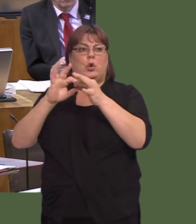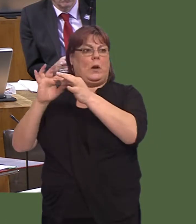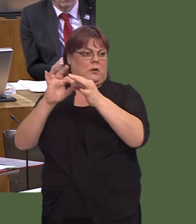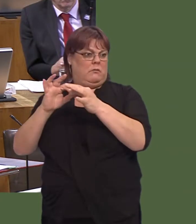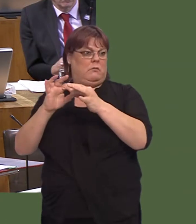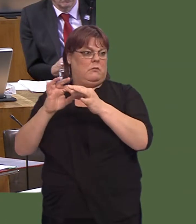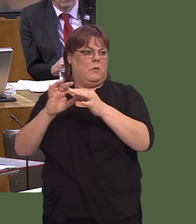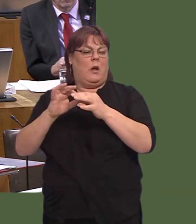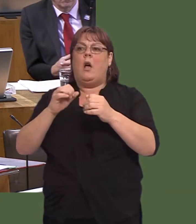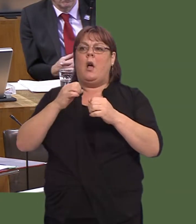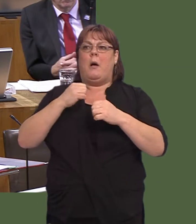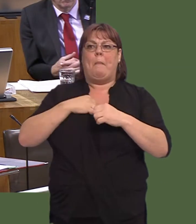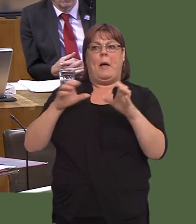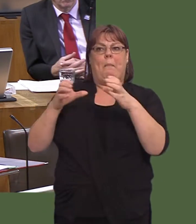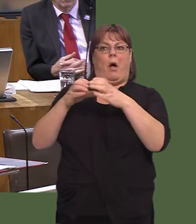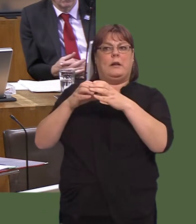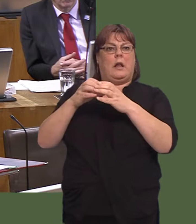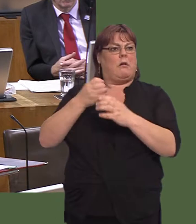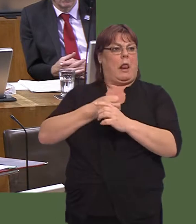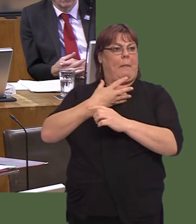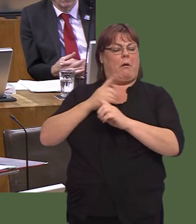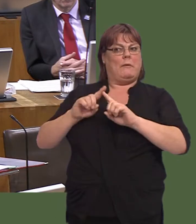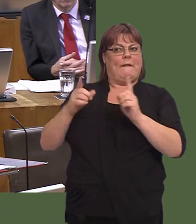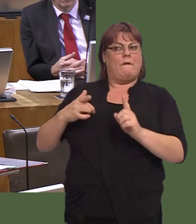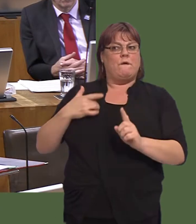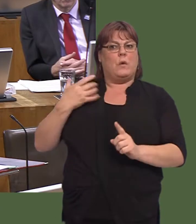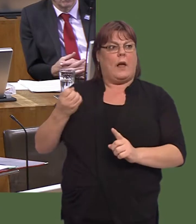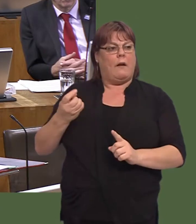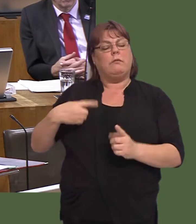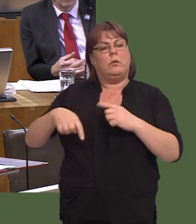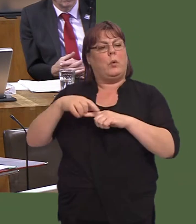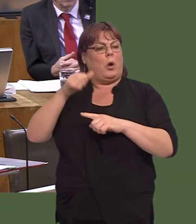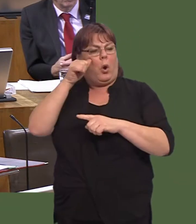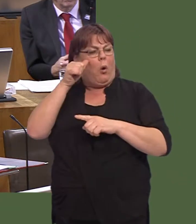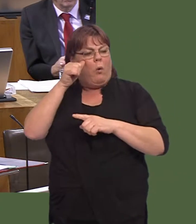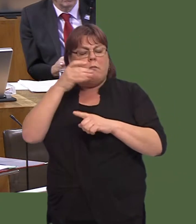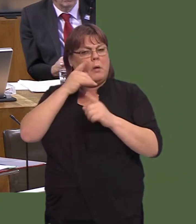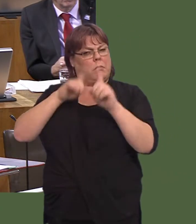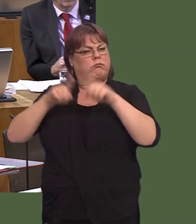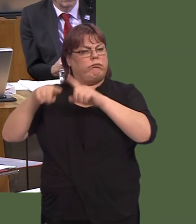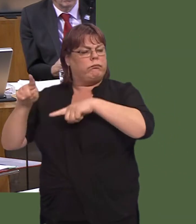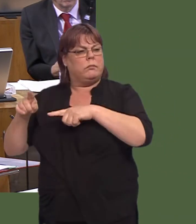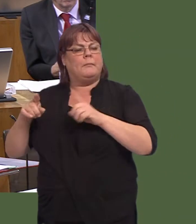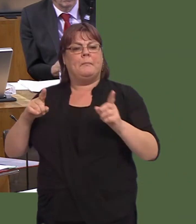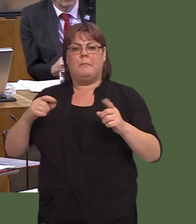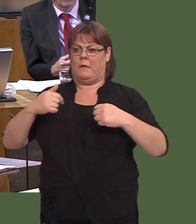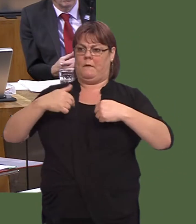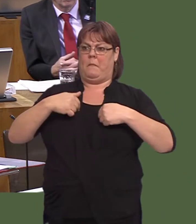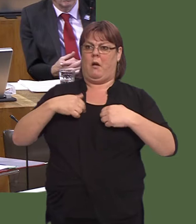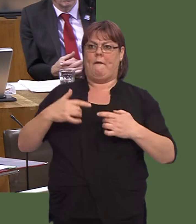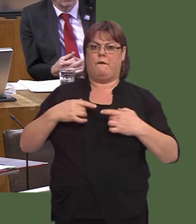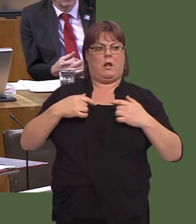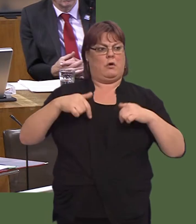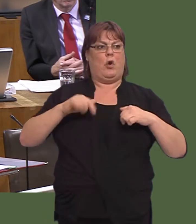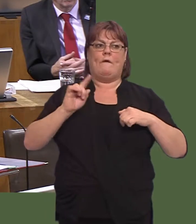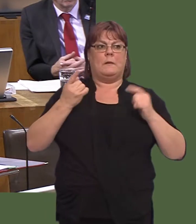different views in my party in London as to, and you know, those views are well known, apart as some members have put them. But my view is, as First